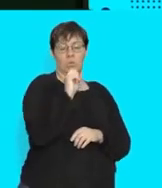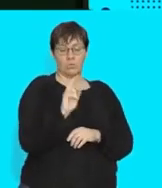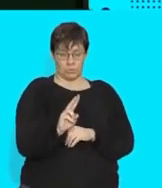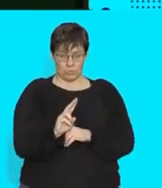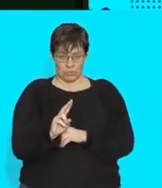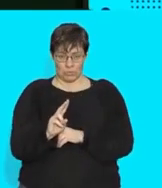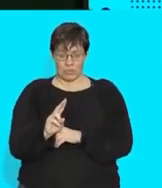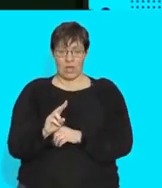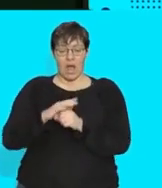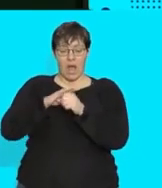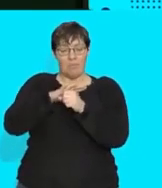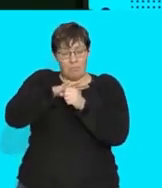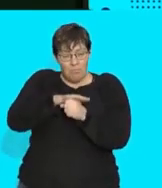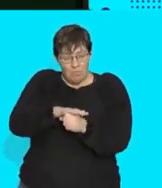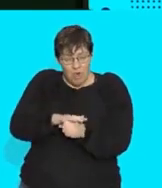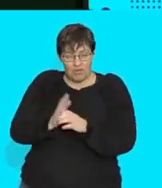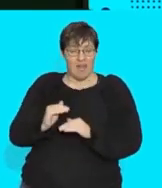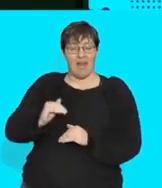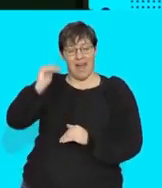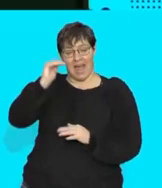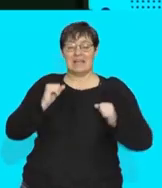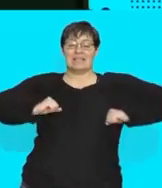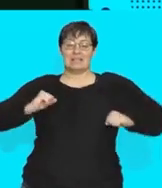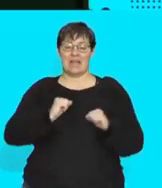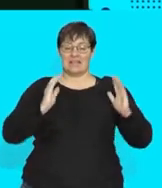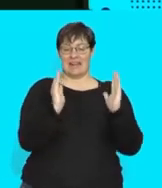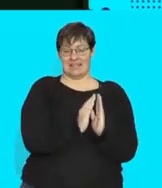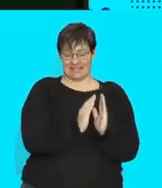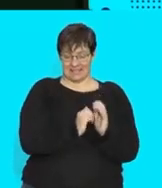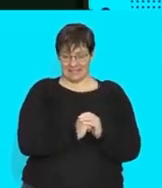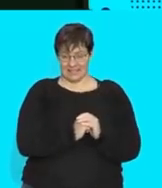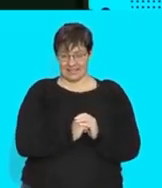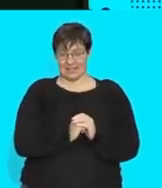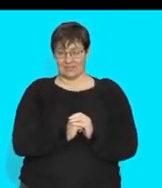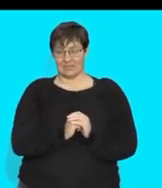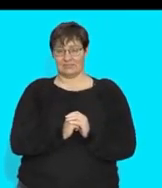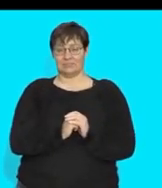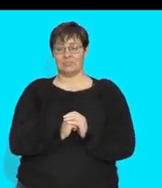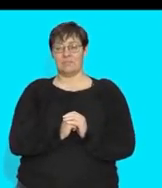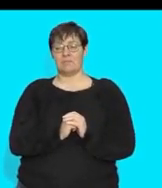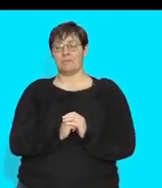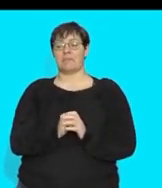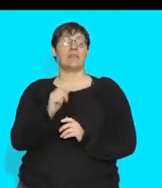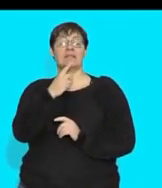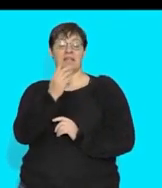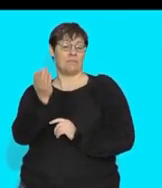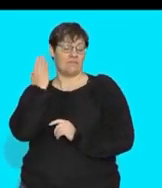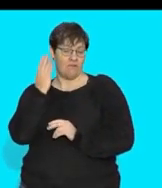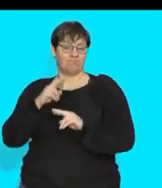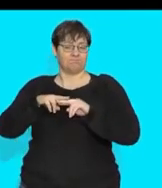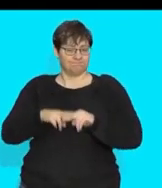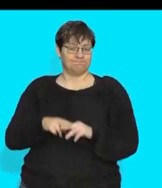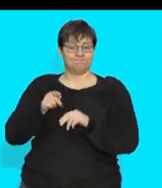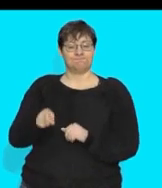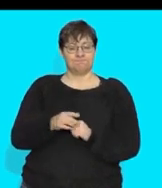space, but I increase the pressure, and so I squeeze it out. Now, as I said to you, reliant on, right,